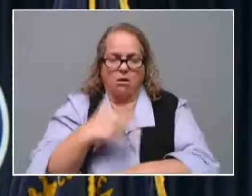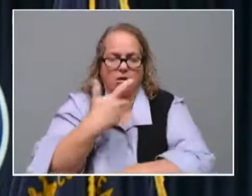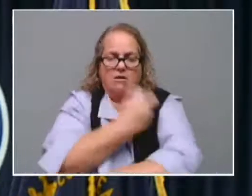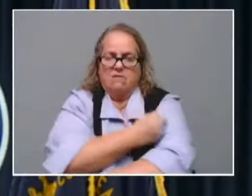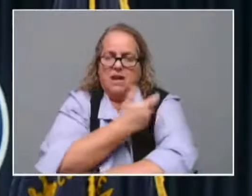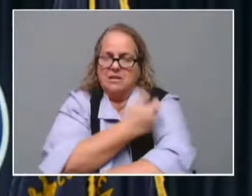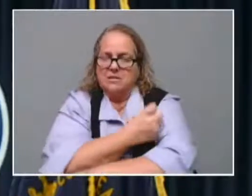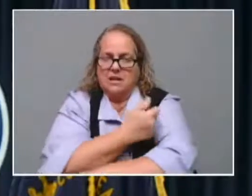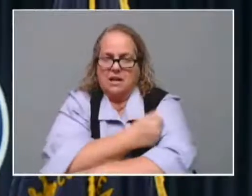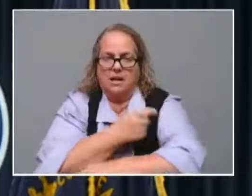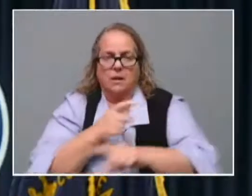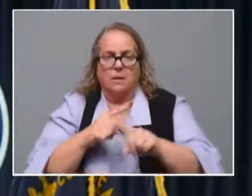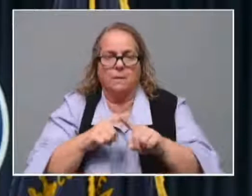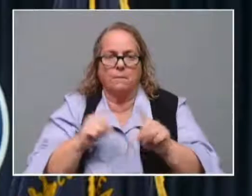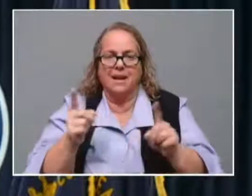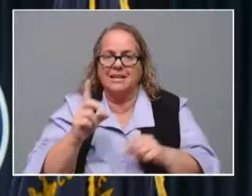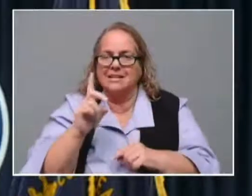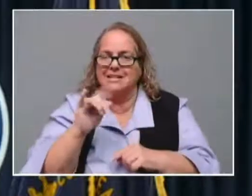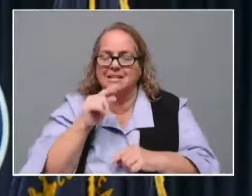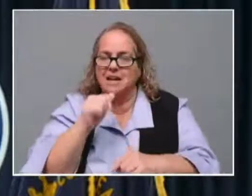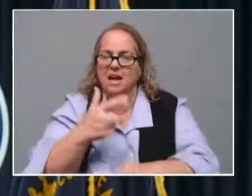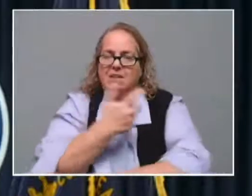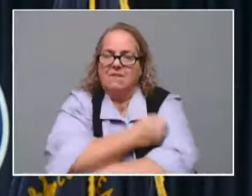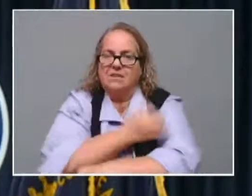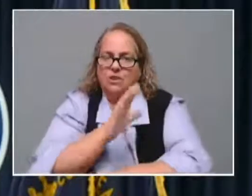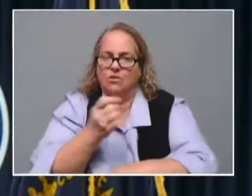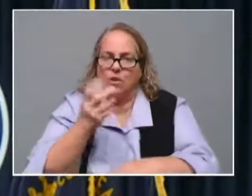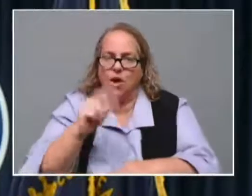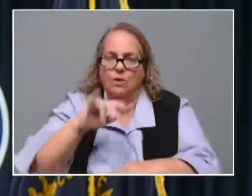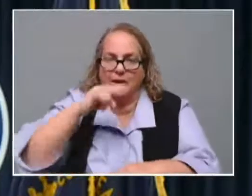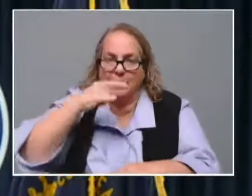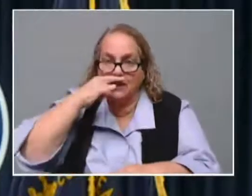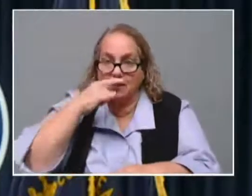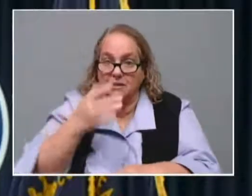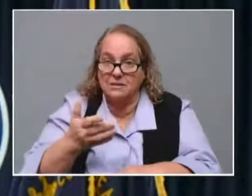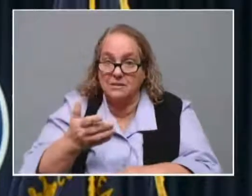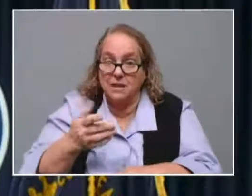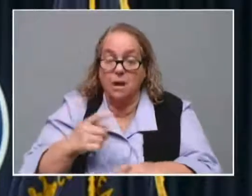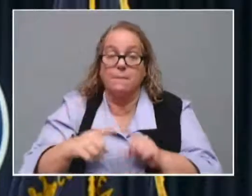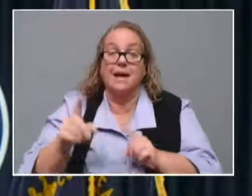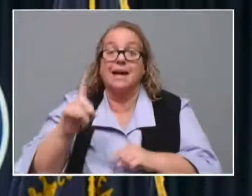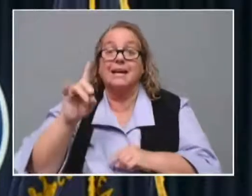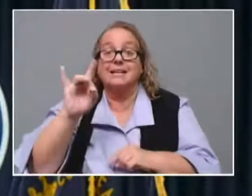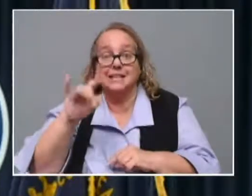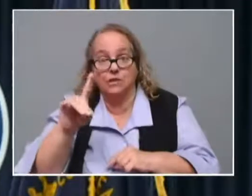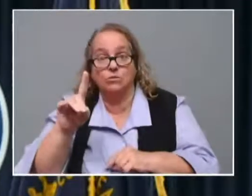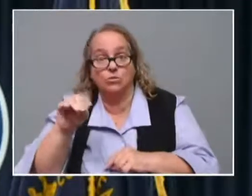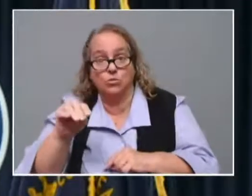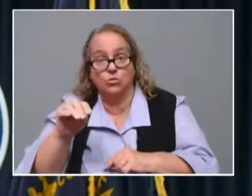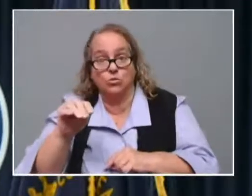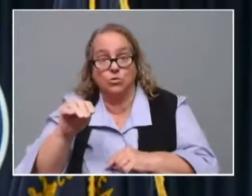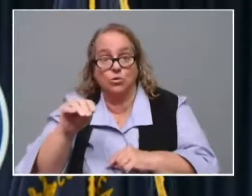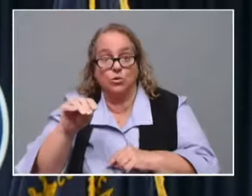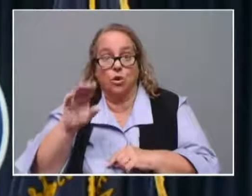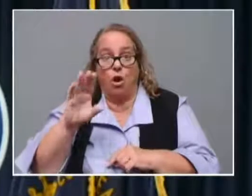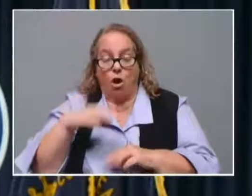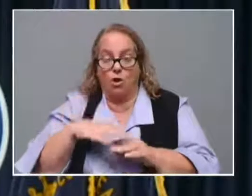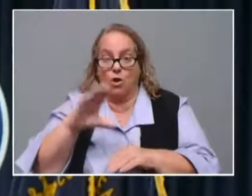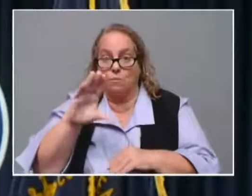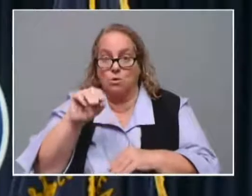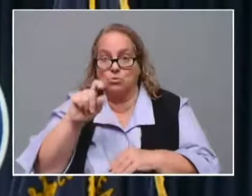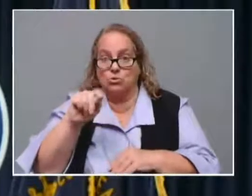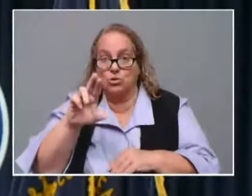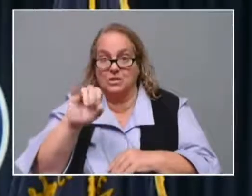but didn't vaccinate their kids, but did do a little bit better on the booster side, and you saw what happened